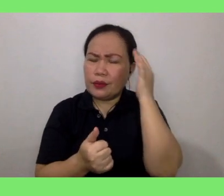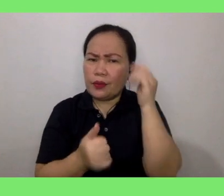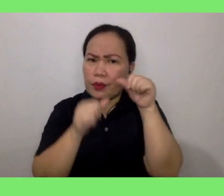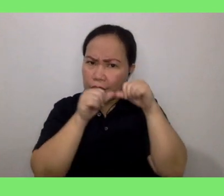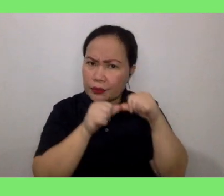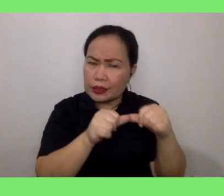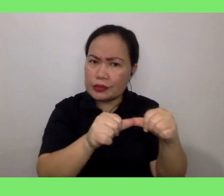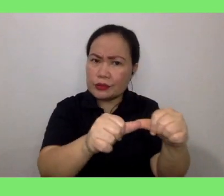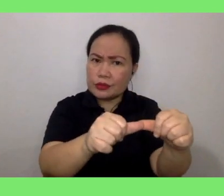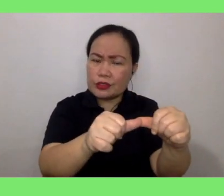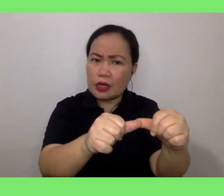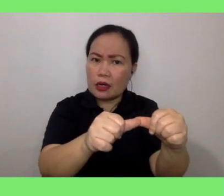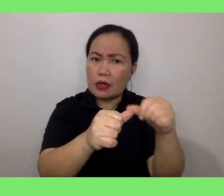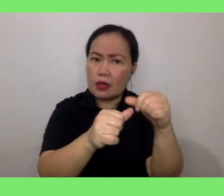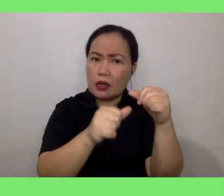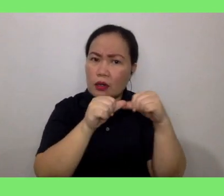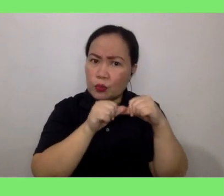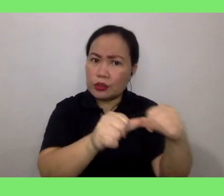line natin ay